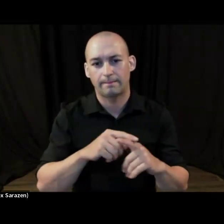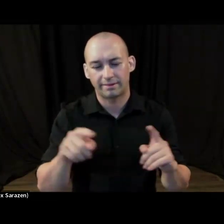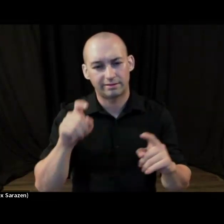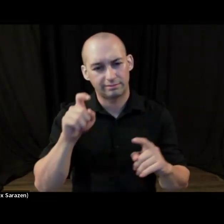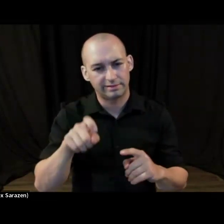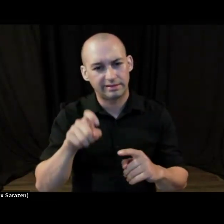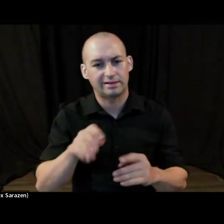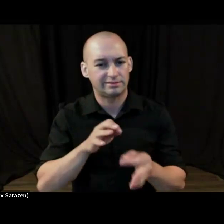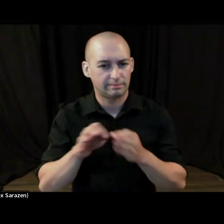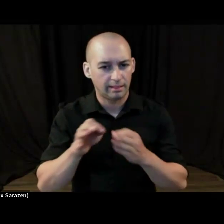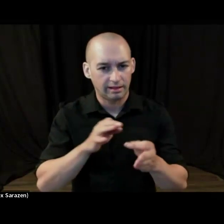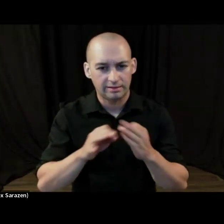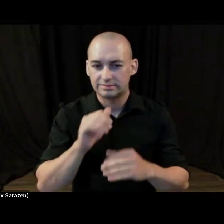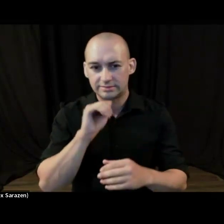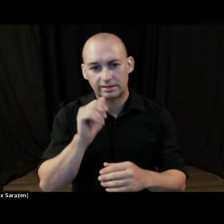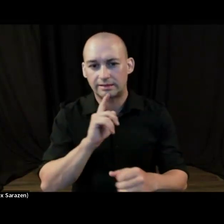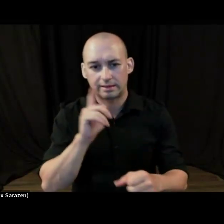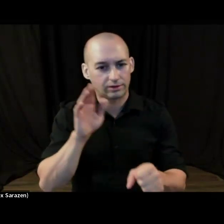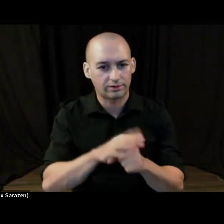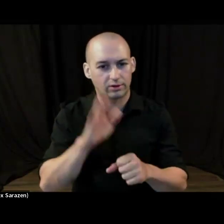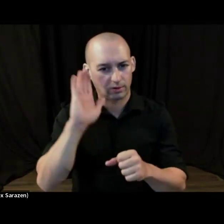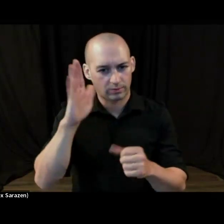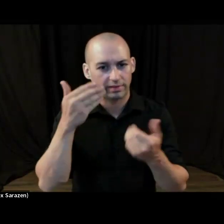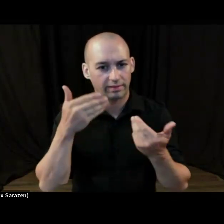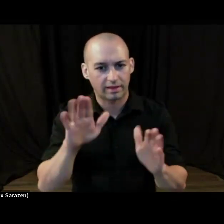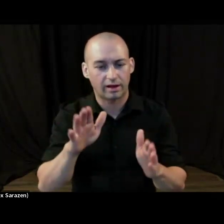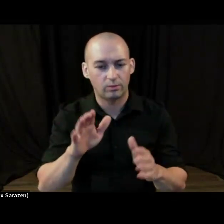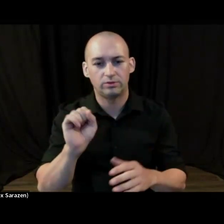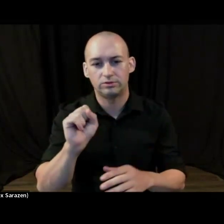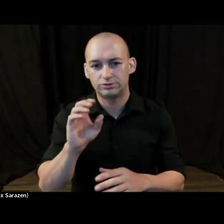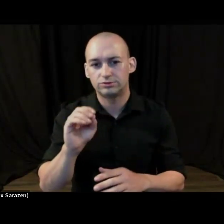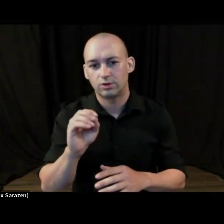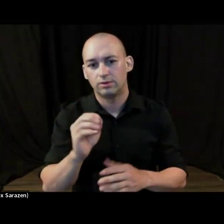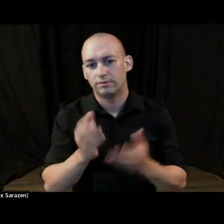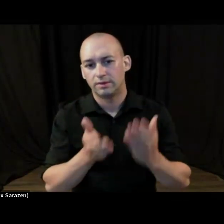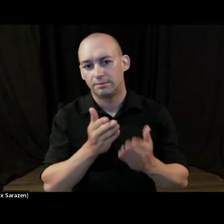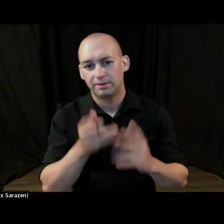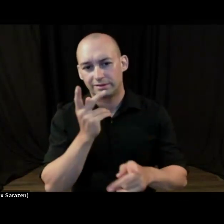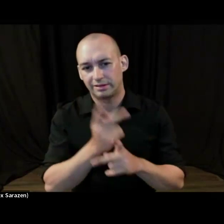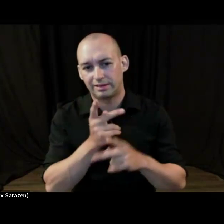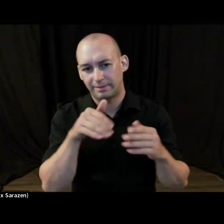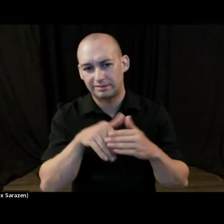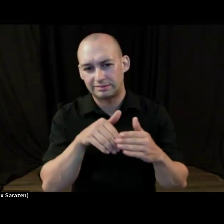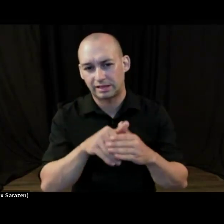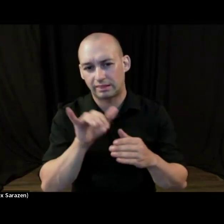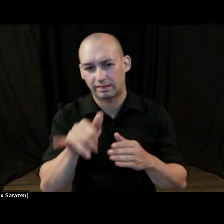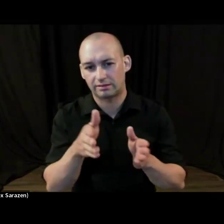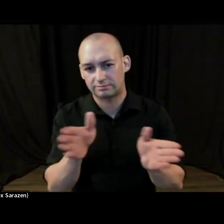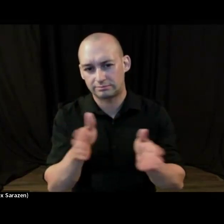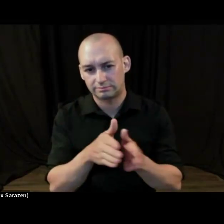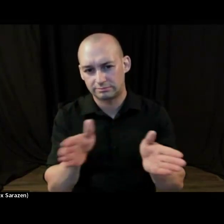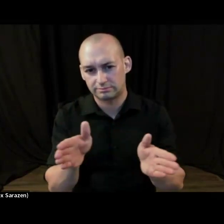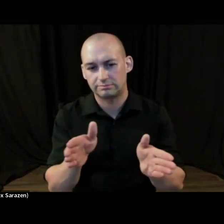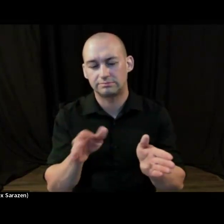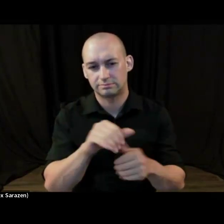argument, and it's not a guarantee that it will be allowed. So maybe staying in the kind of the sweet spot would be a safer